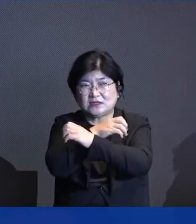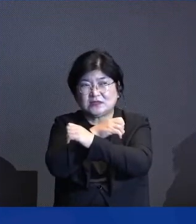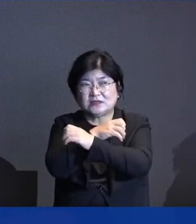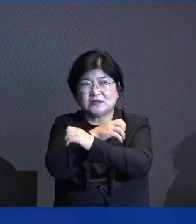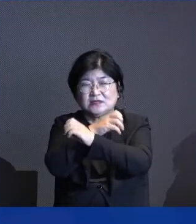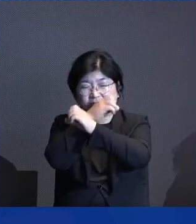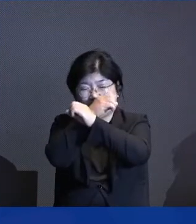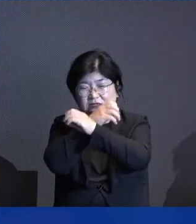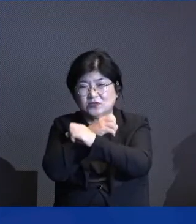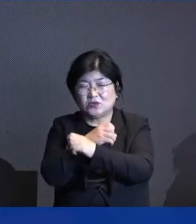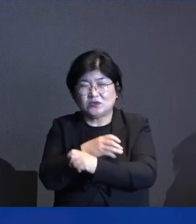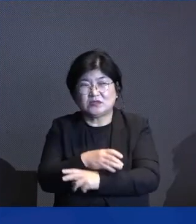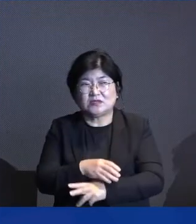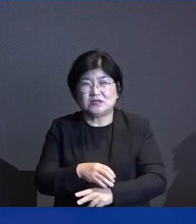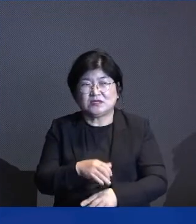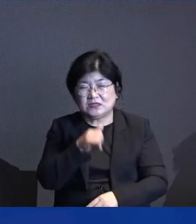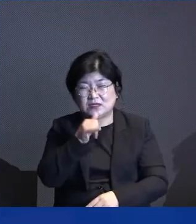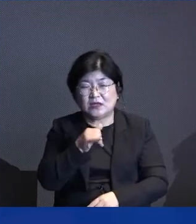to